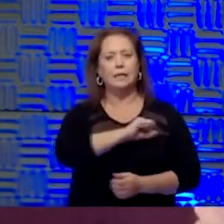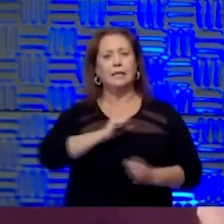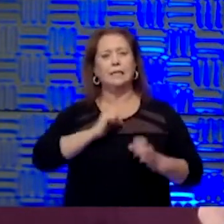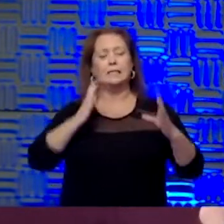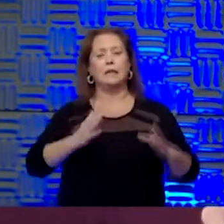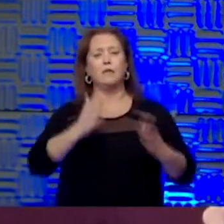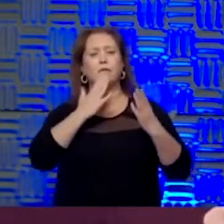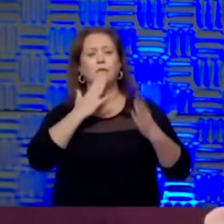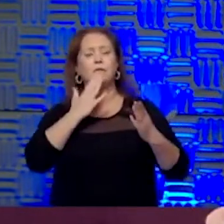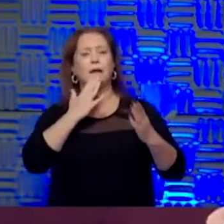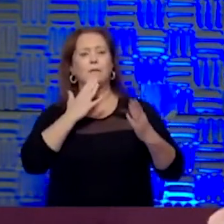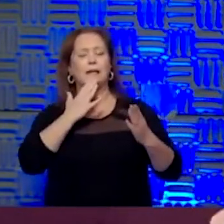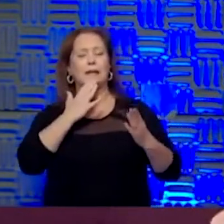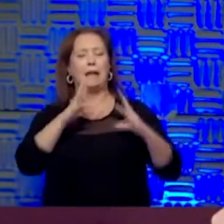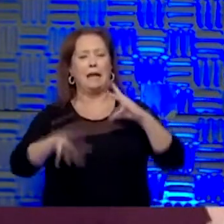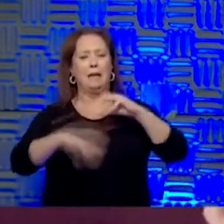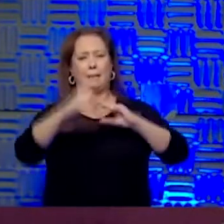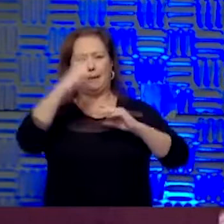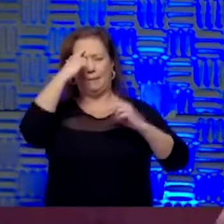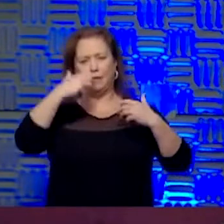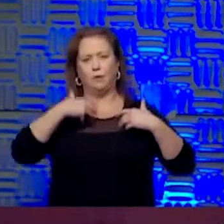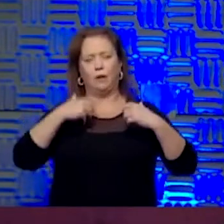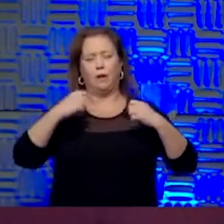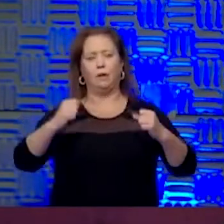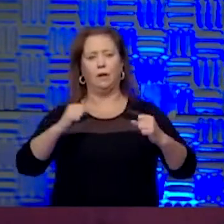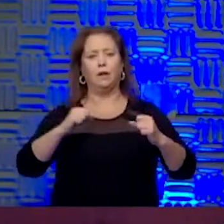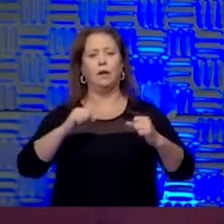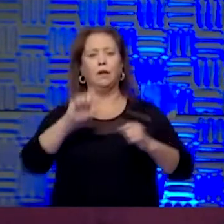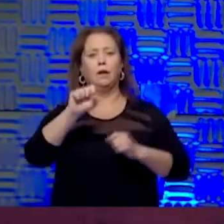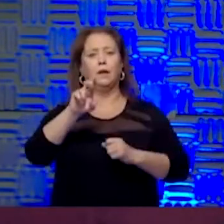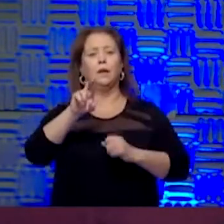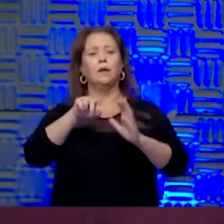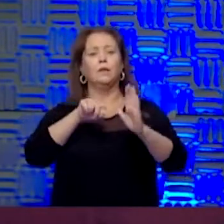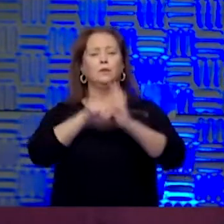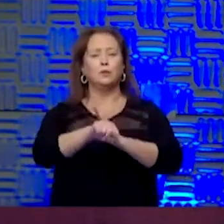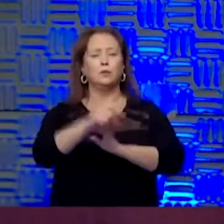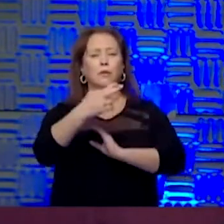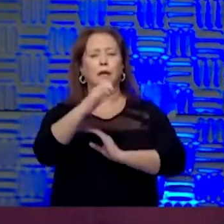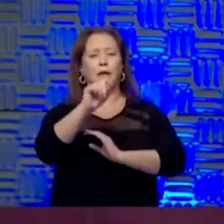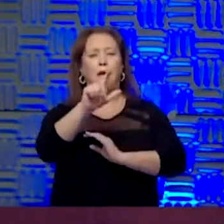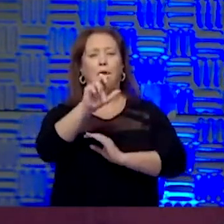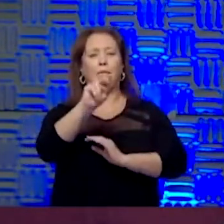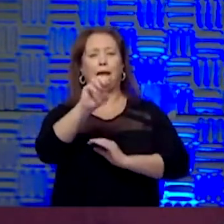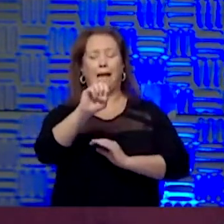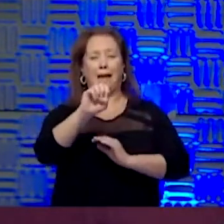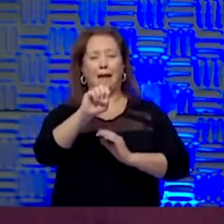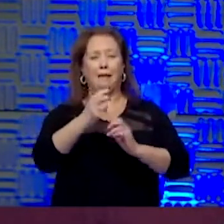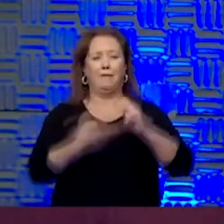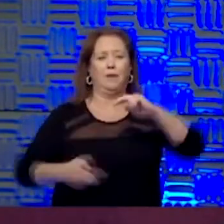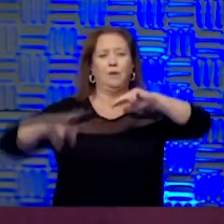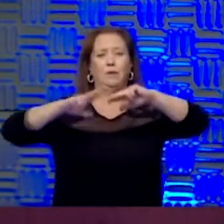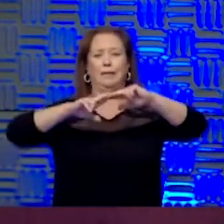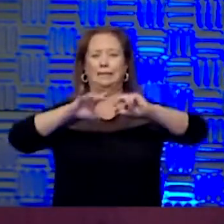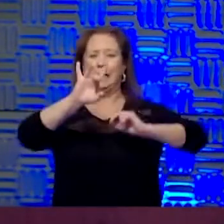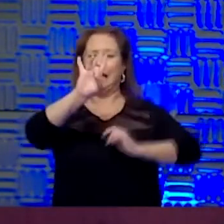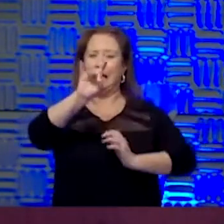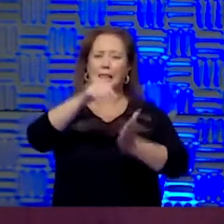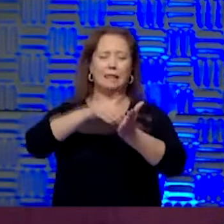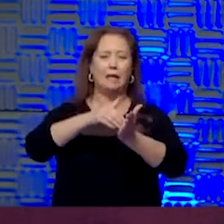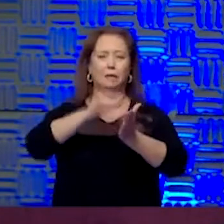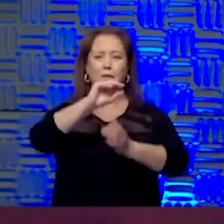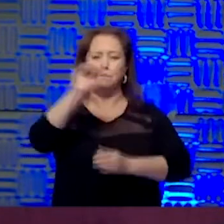on the issue about mental health as well. Our suicide hotline calls are up over 8,000%. That's a big